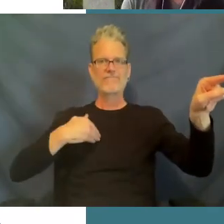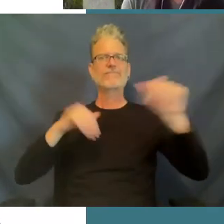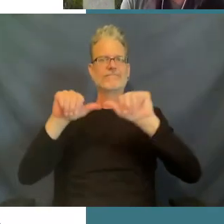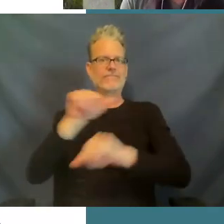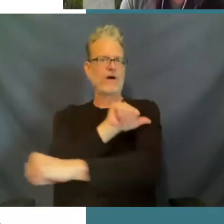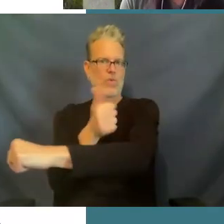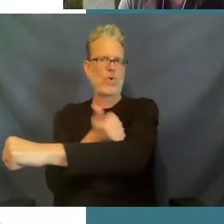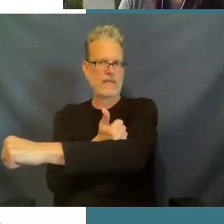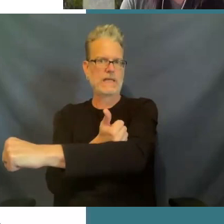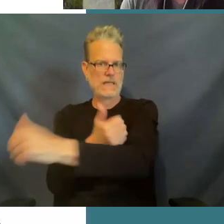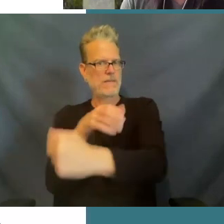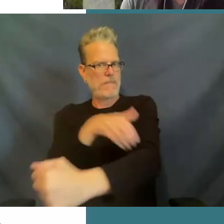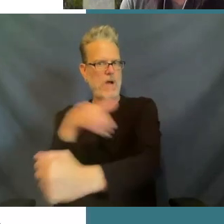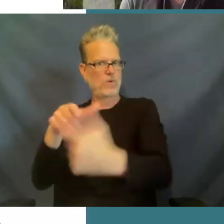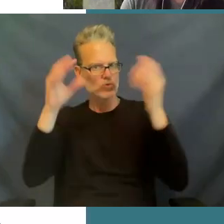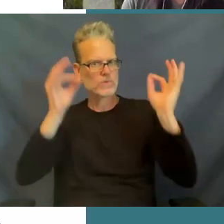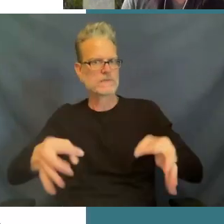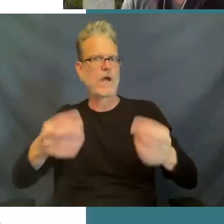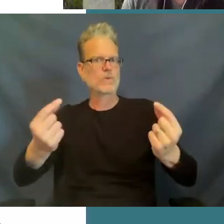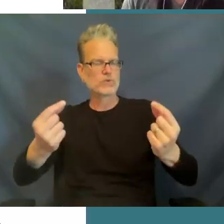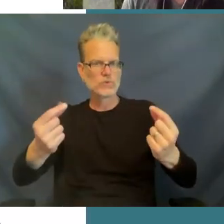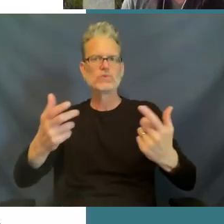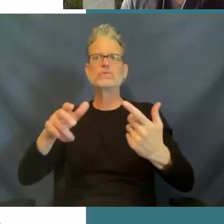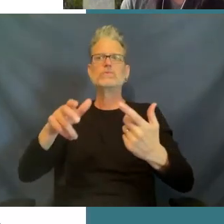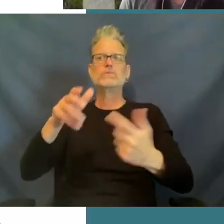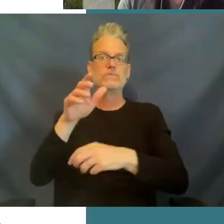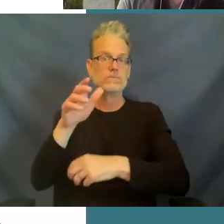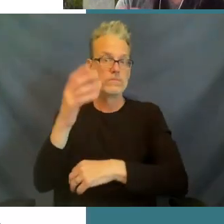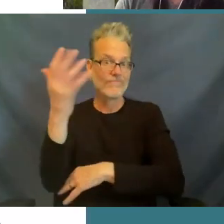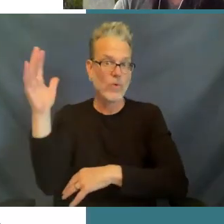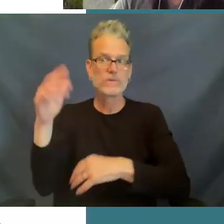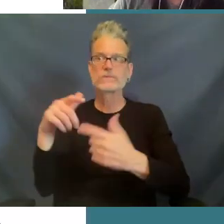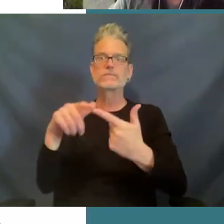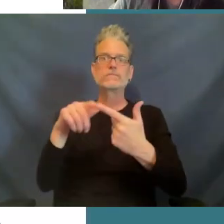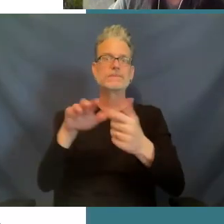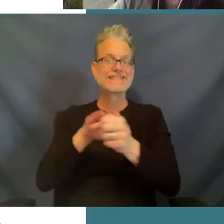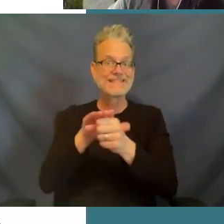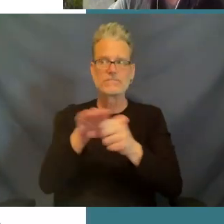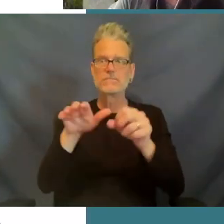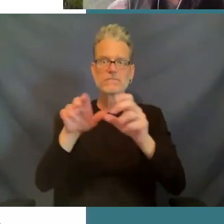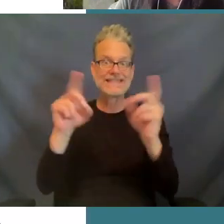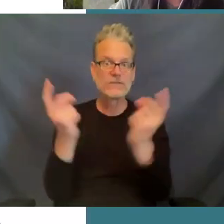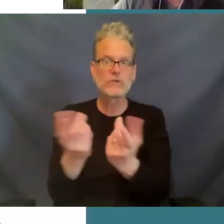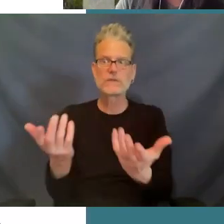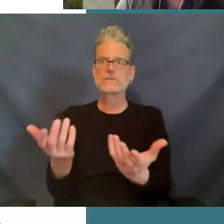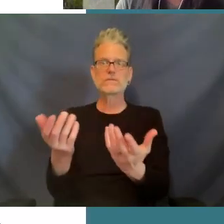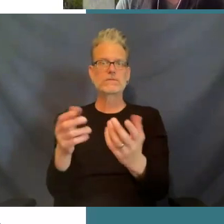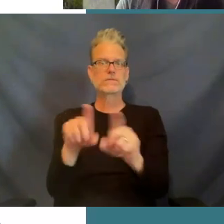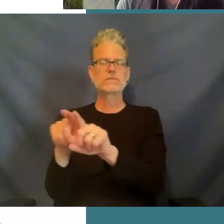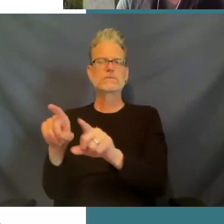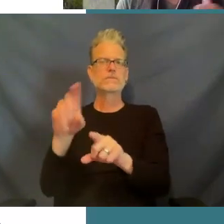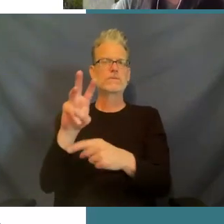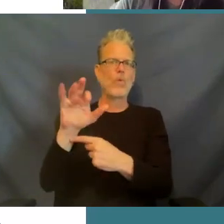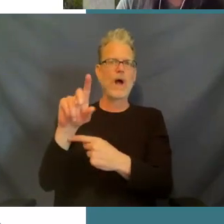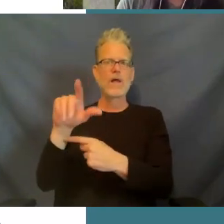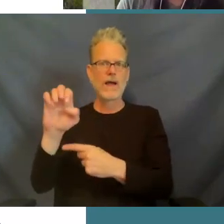station or region, forest, and district levels. Staff areas, for example, wildlife experts,